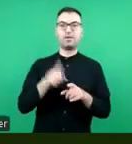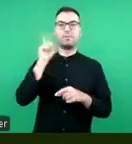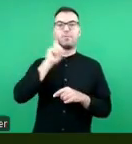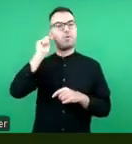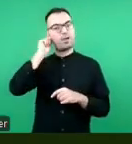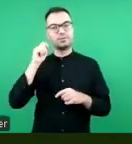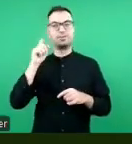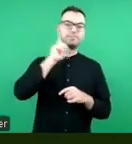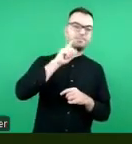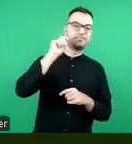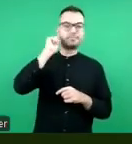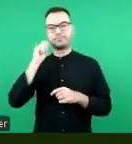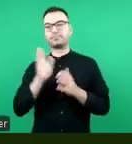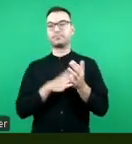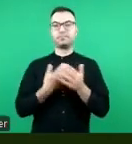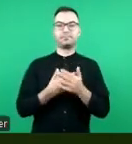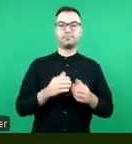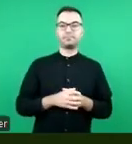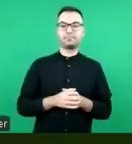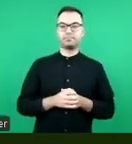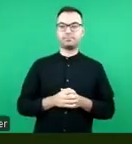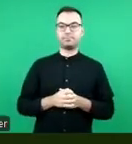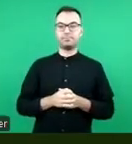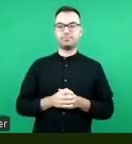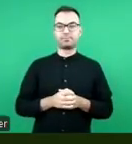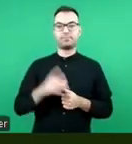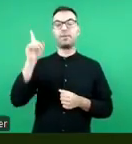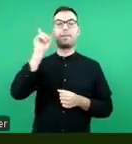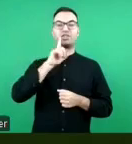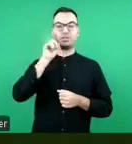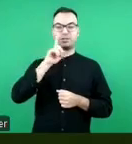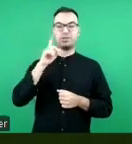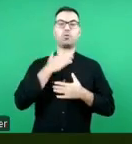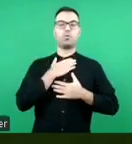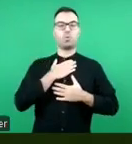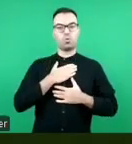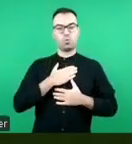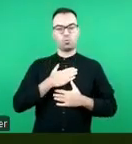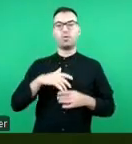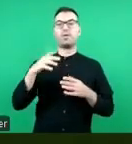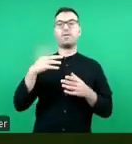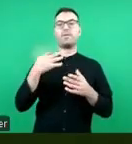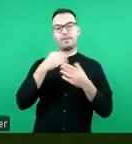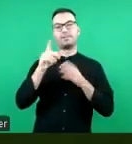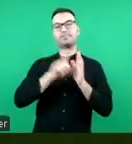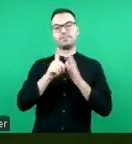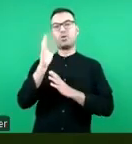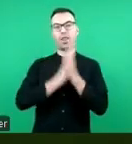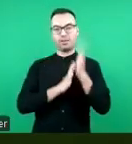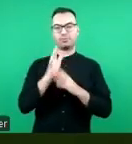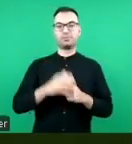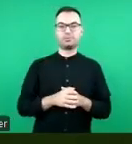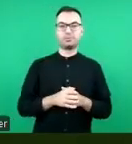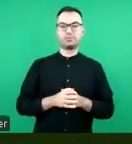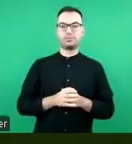versus female. For instance, you can see that men like to utilize the forest more than women and end up more